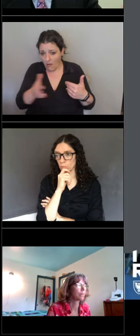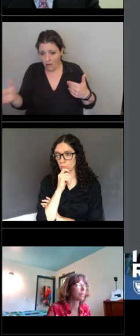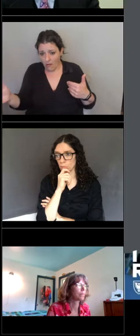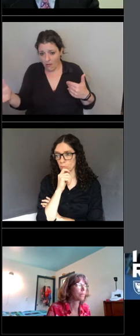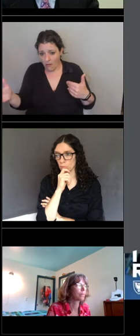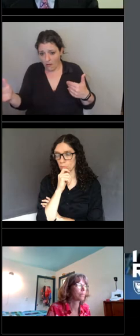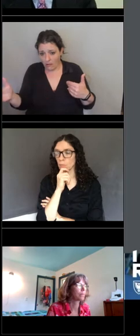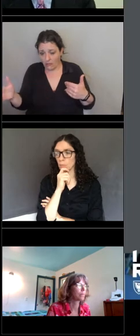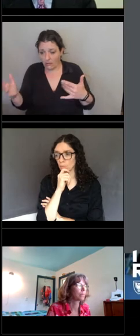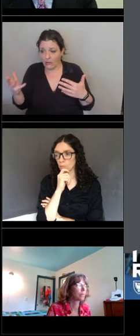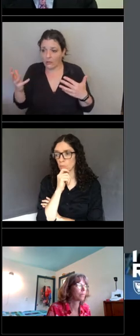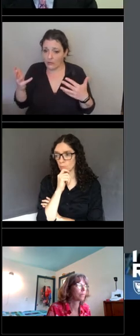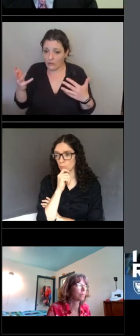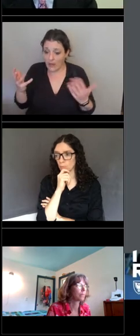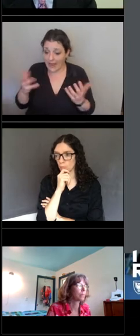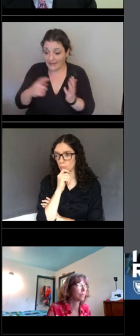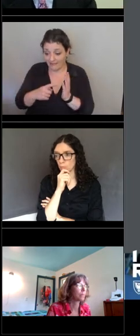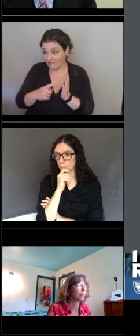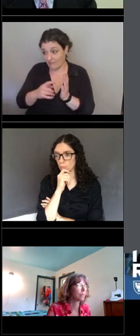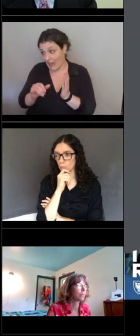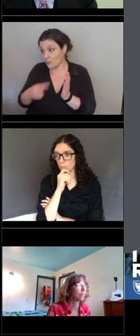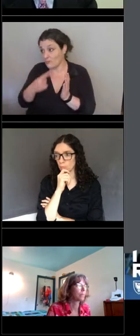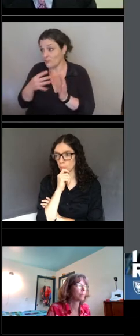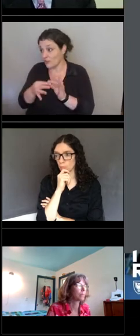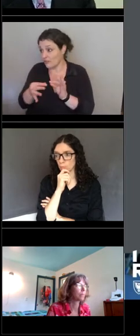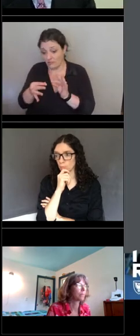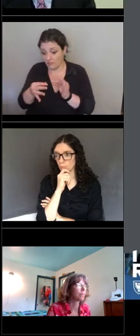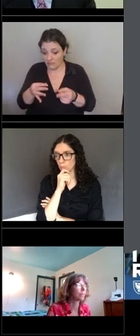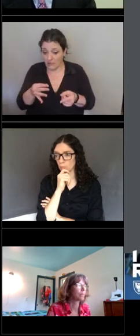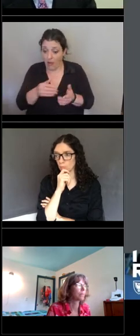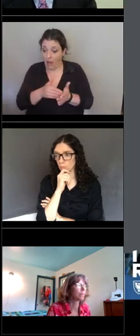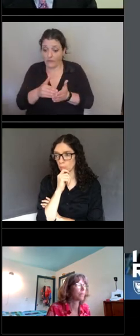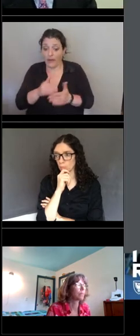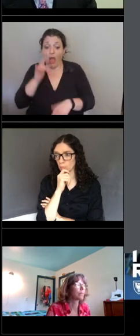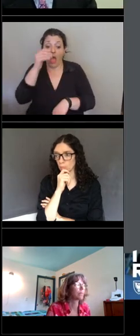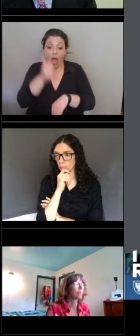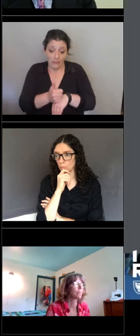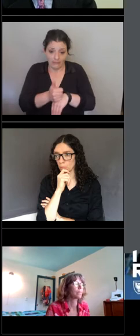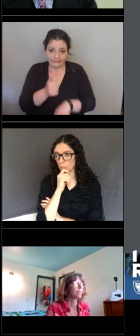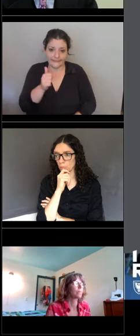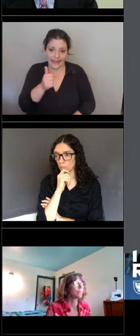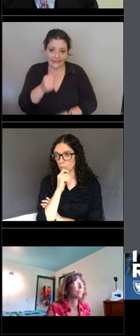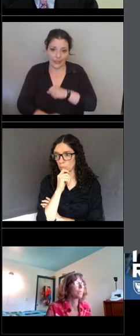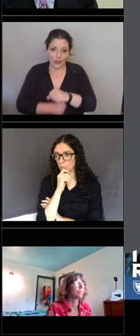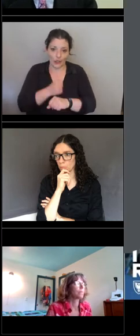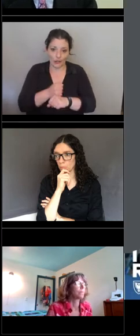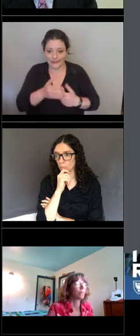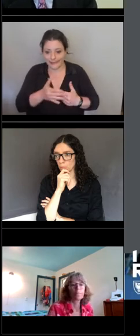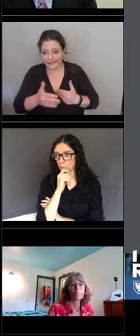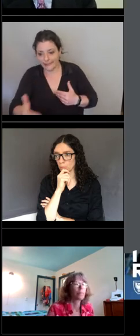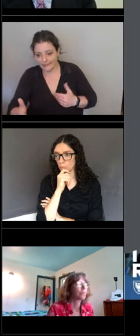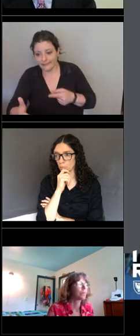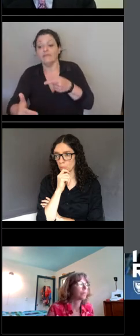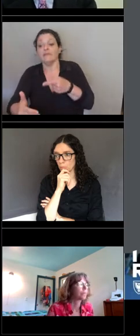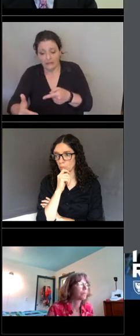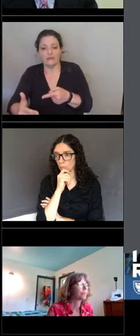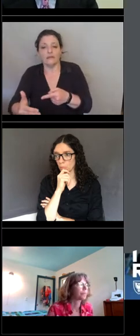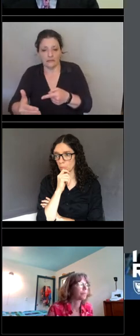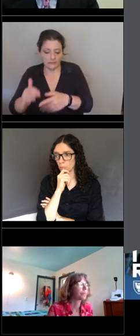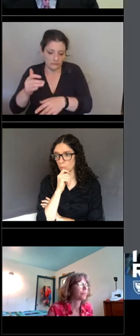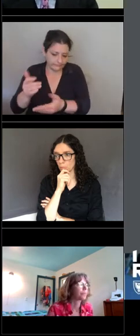updated sometimes 5 to 10 years. So it's possible that as the marine protected areas and their management teams catch up and